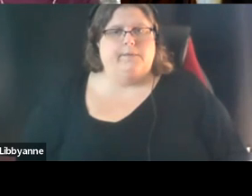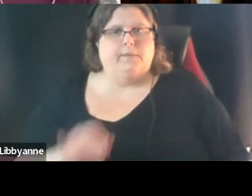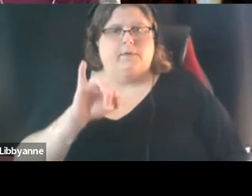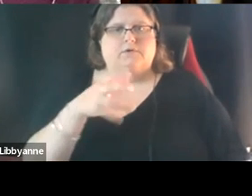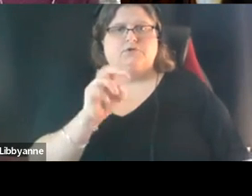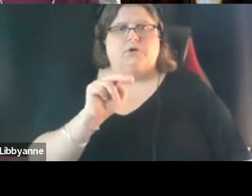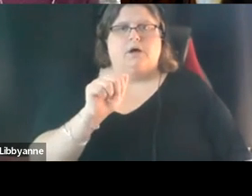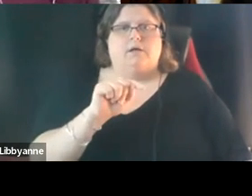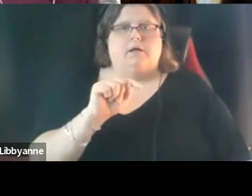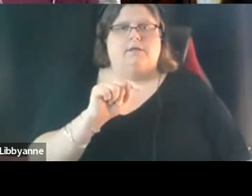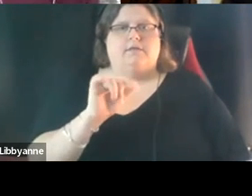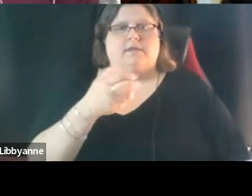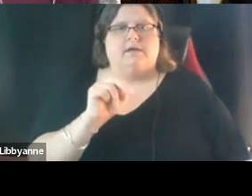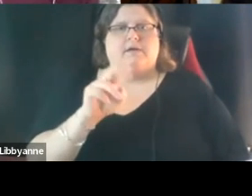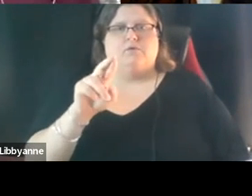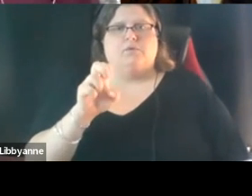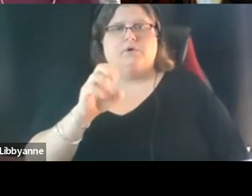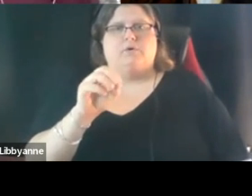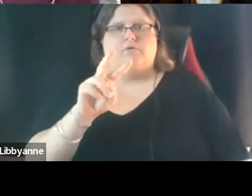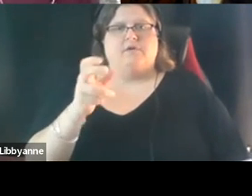Sorry, that took a minute.